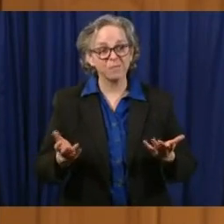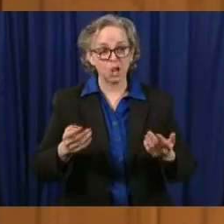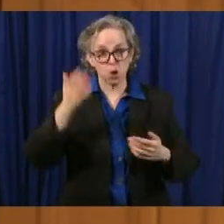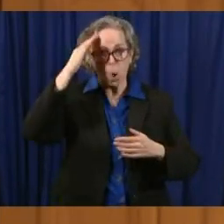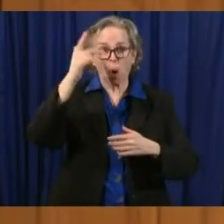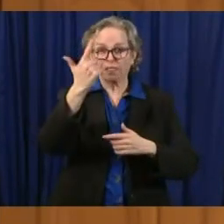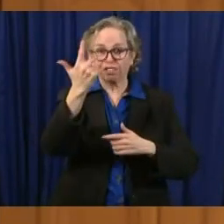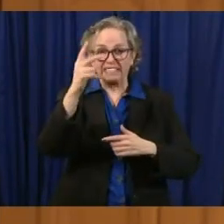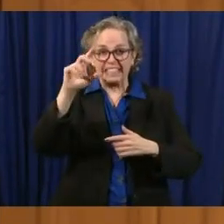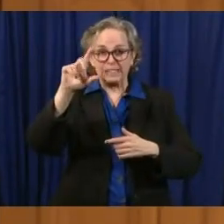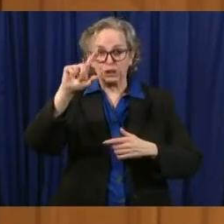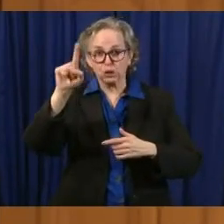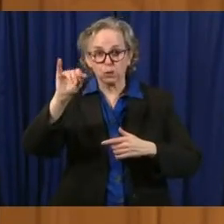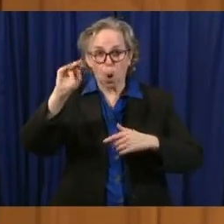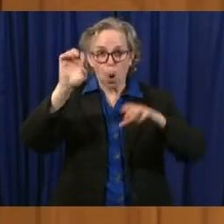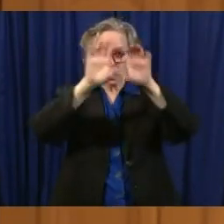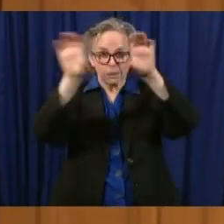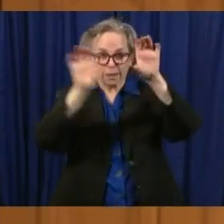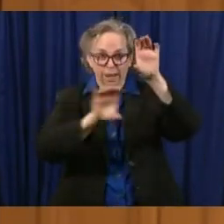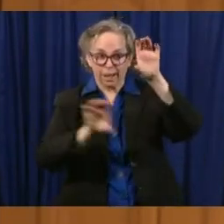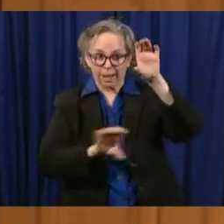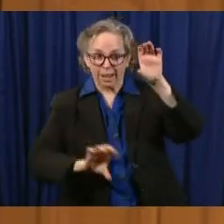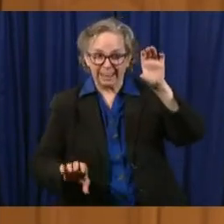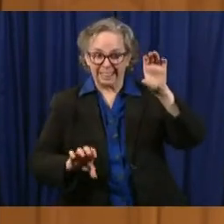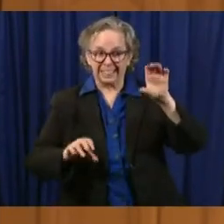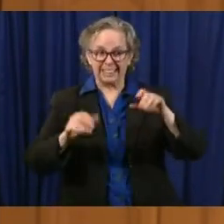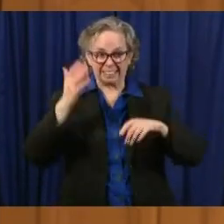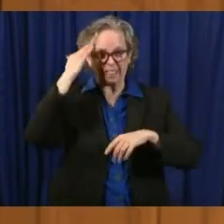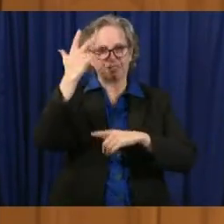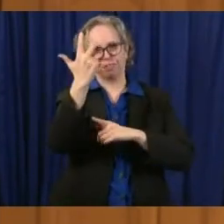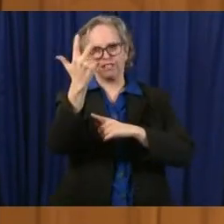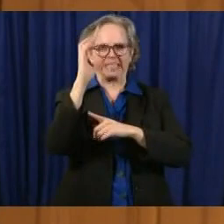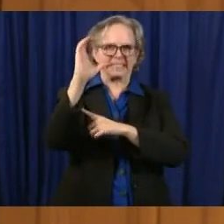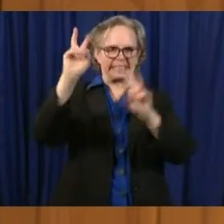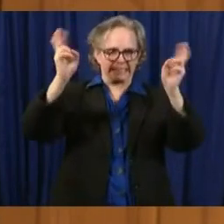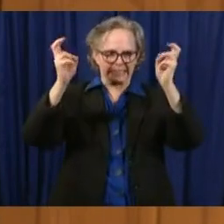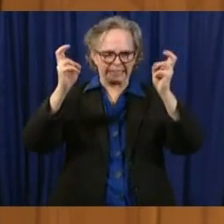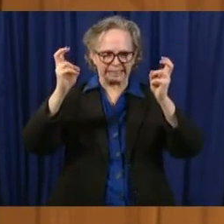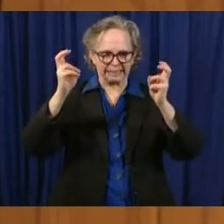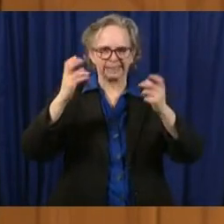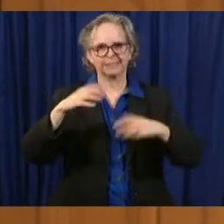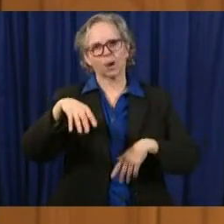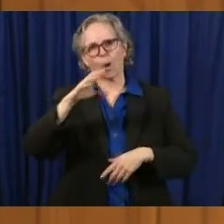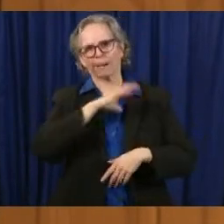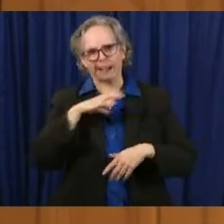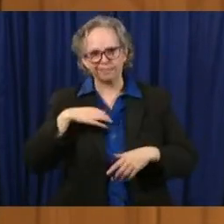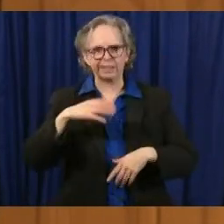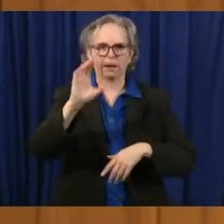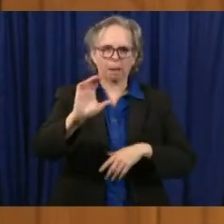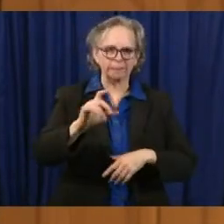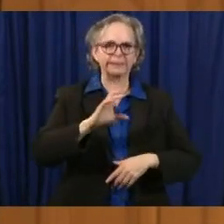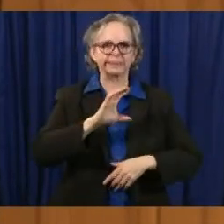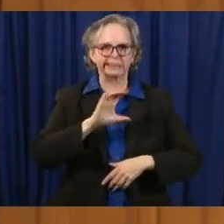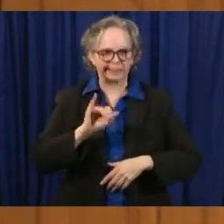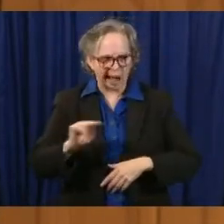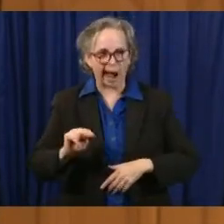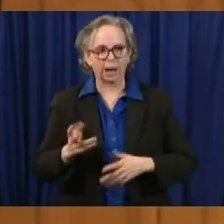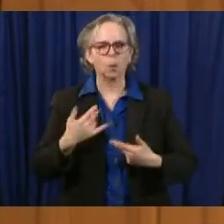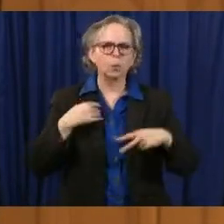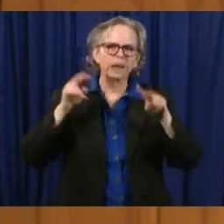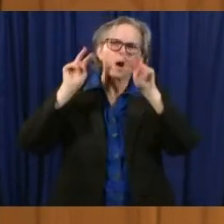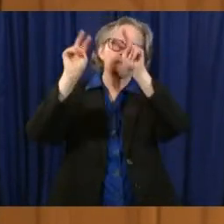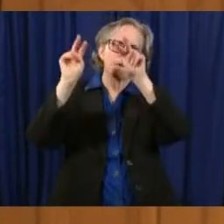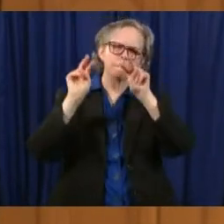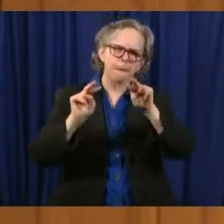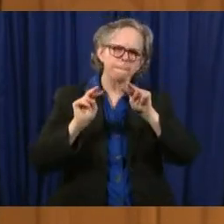3C cities, they've been looking at their unique capacity as related to like a whole third of the state, because